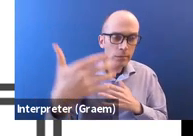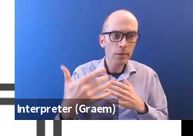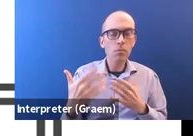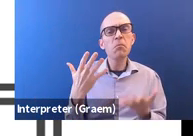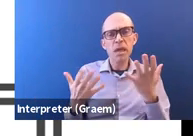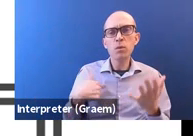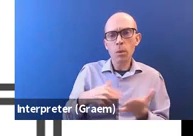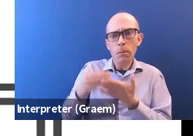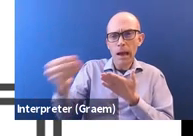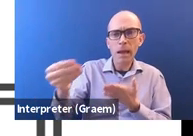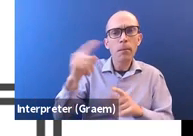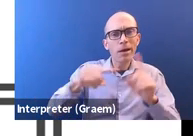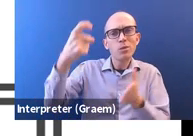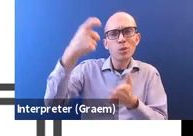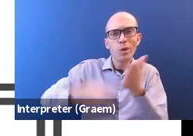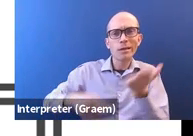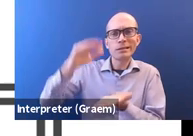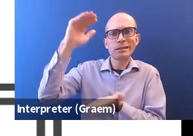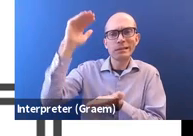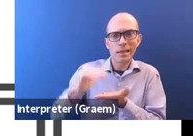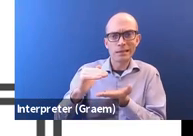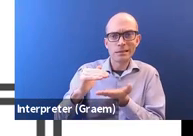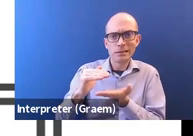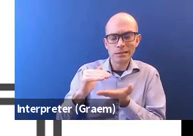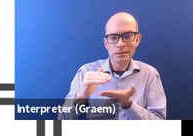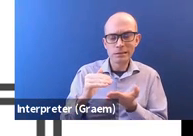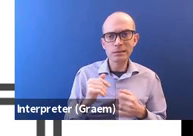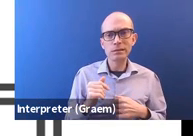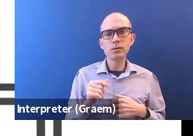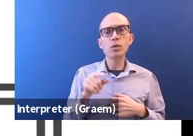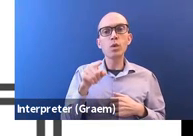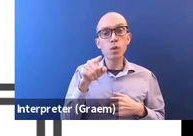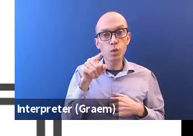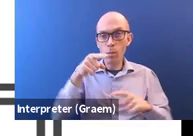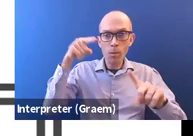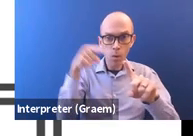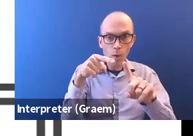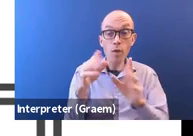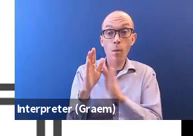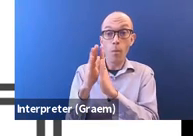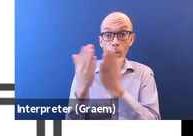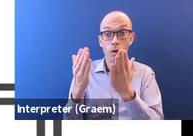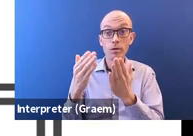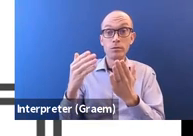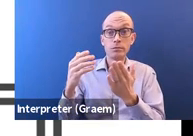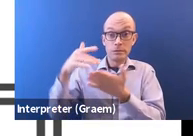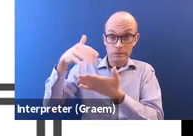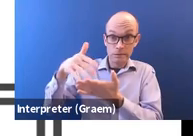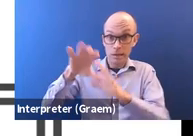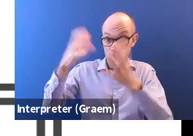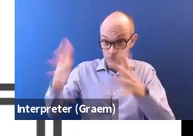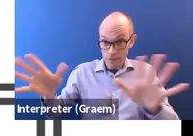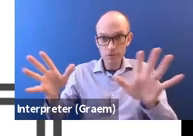price, if that makes sense. But so something to definitely do. Once you're done with the book, get it to us, and that'll be your best price.